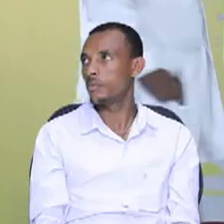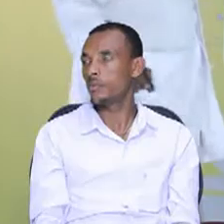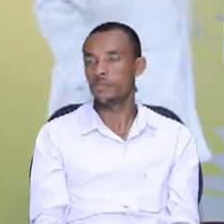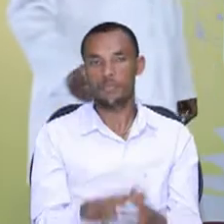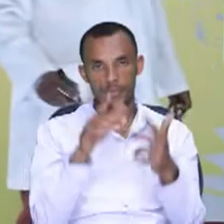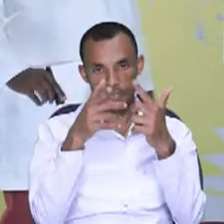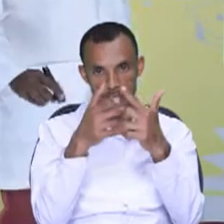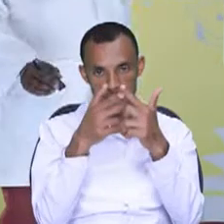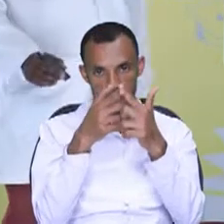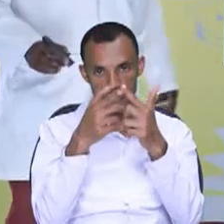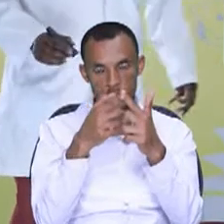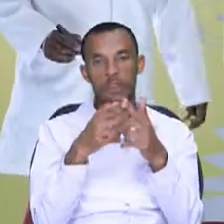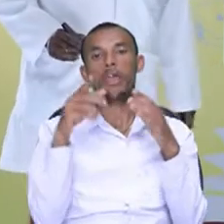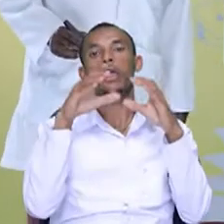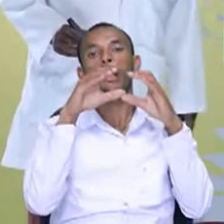The second attempt to